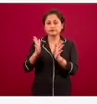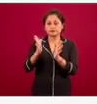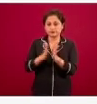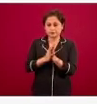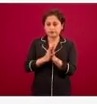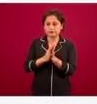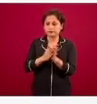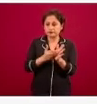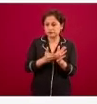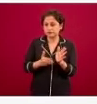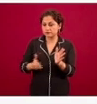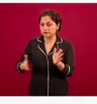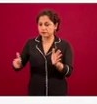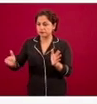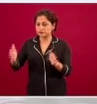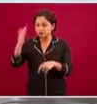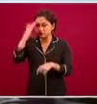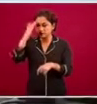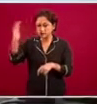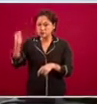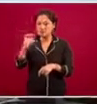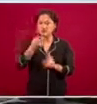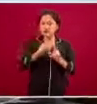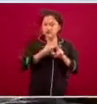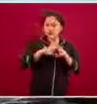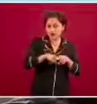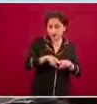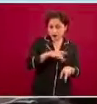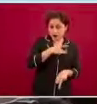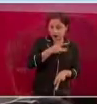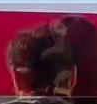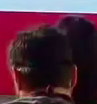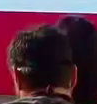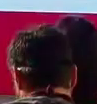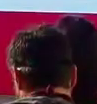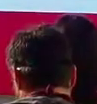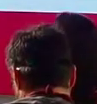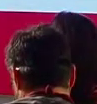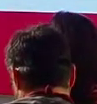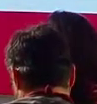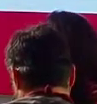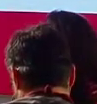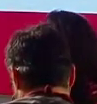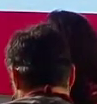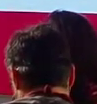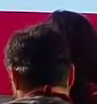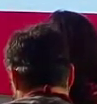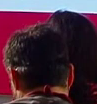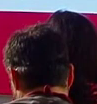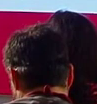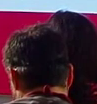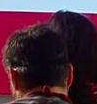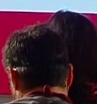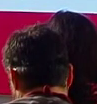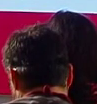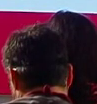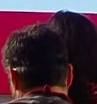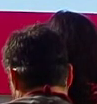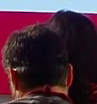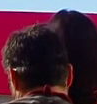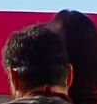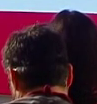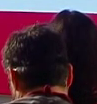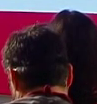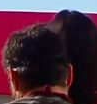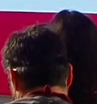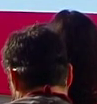to COVID every day. And it is related to, it is compared to the day the